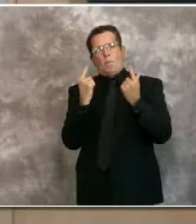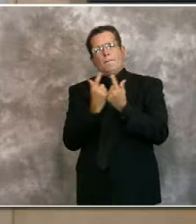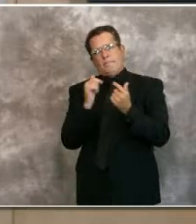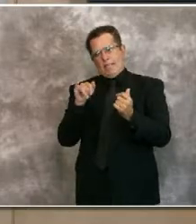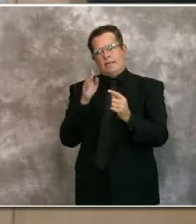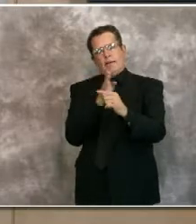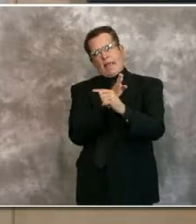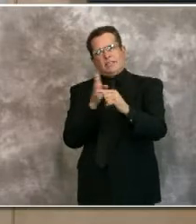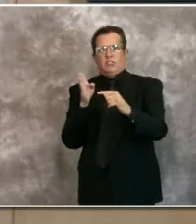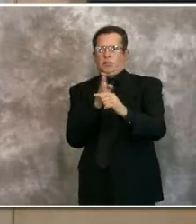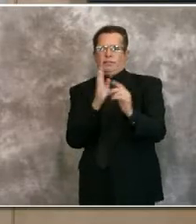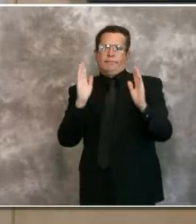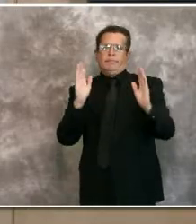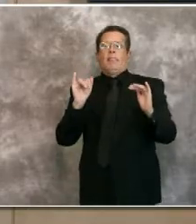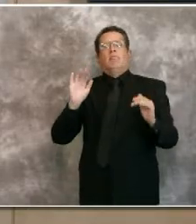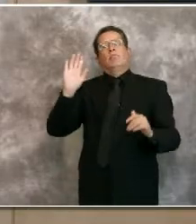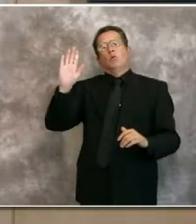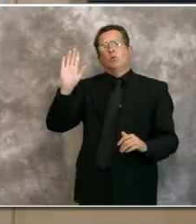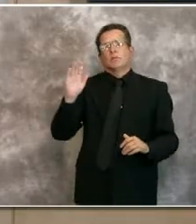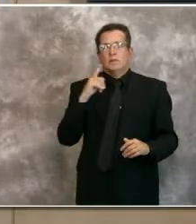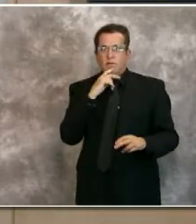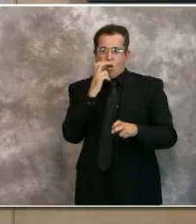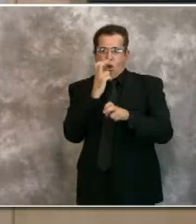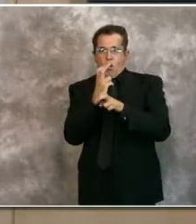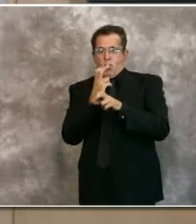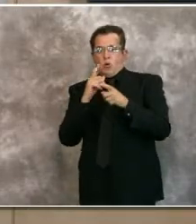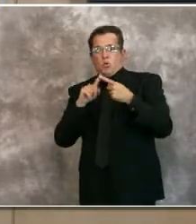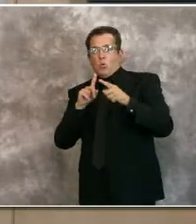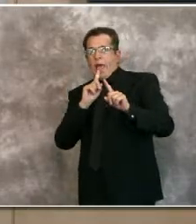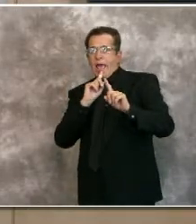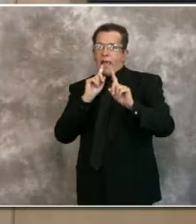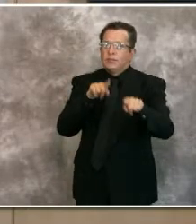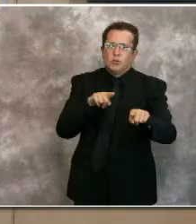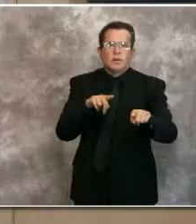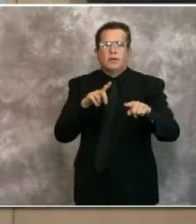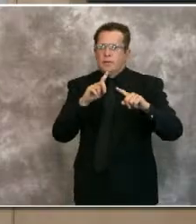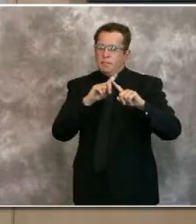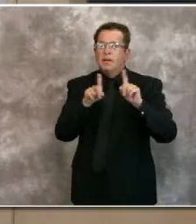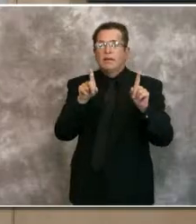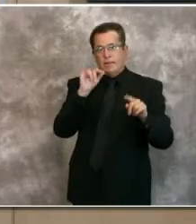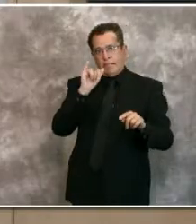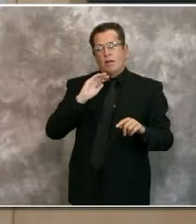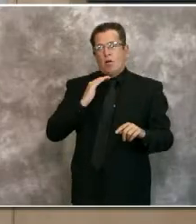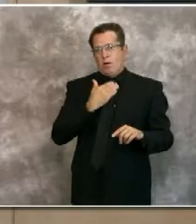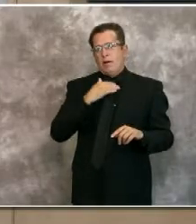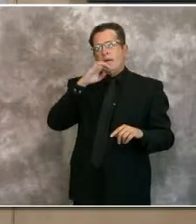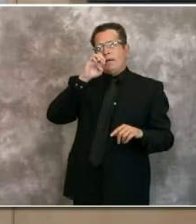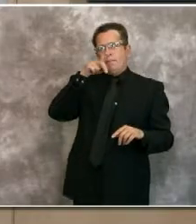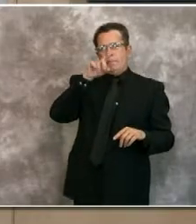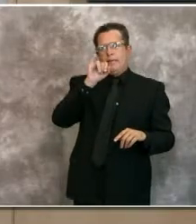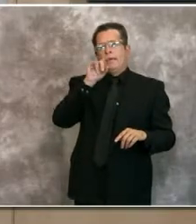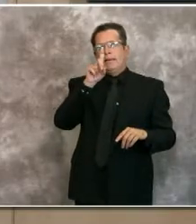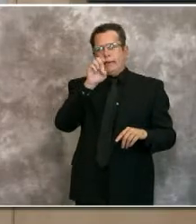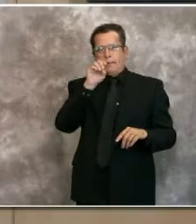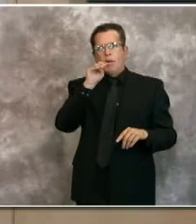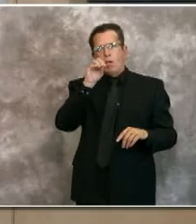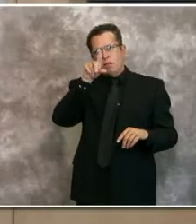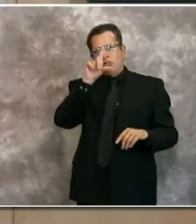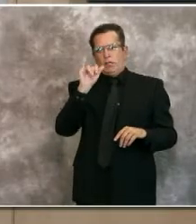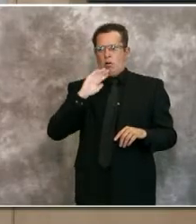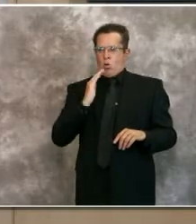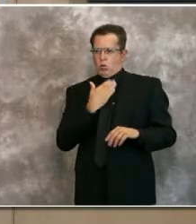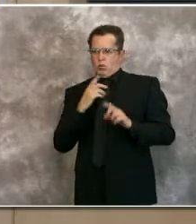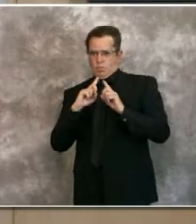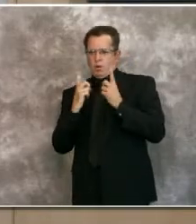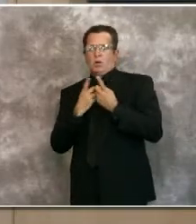think it's a little hard to kind of connect those kinds of dots, but I have to say that is one of the things our epidemiologists try to do. And so if we